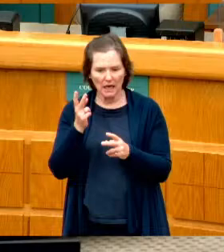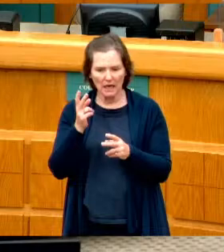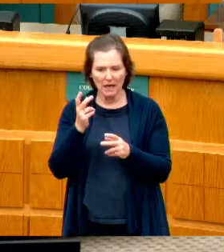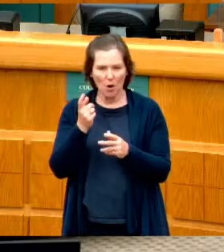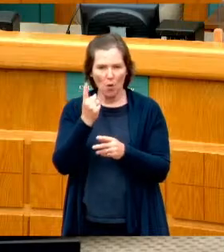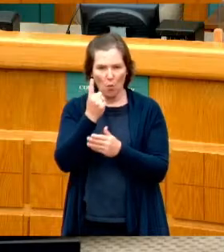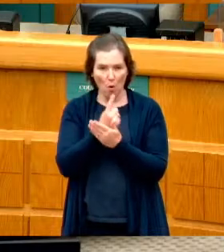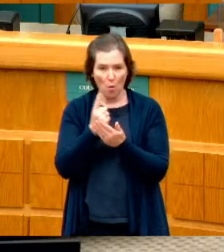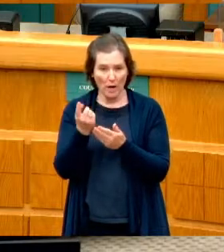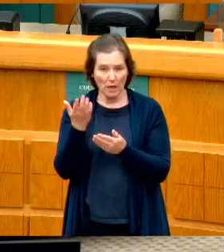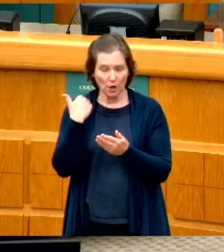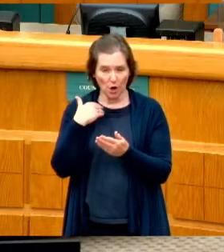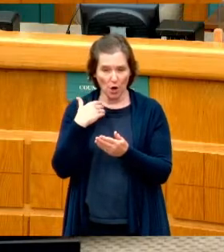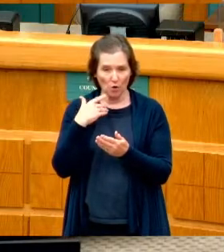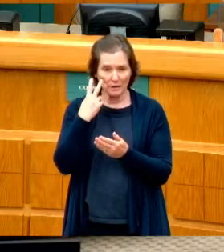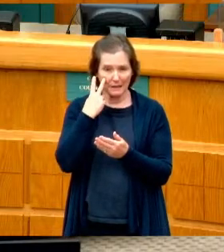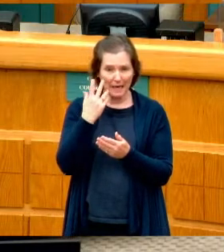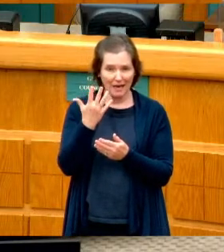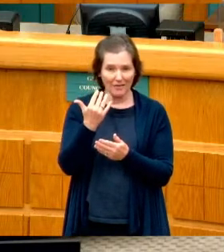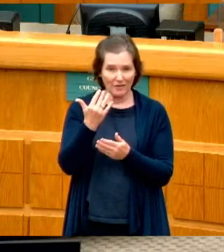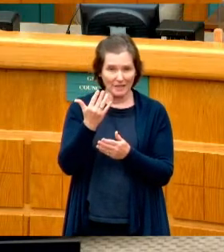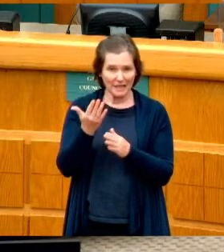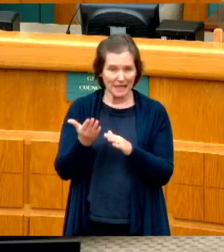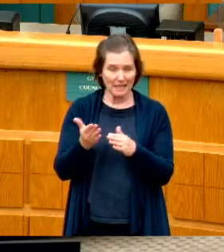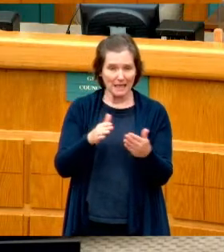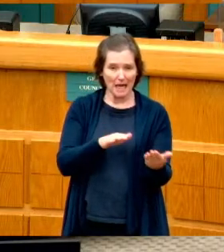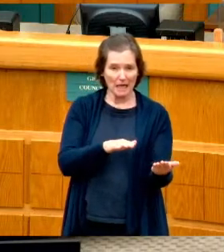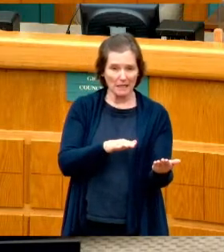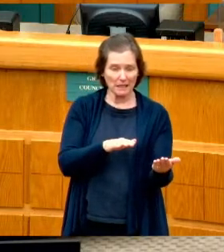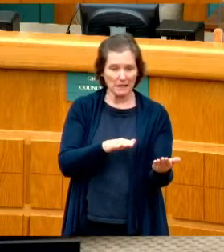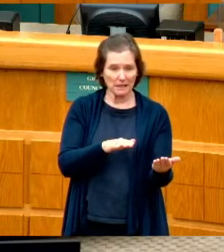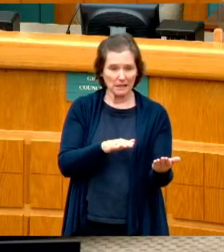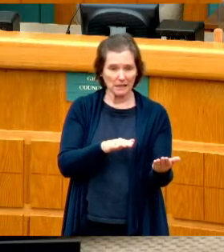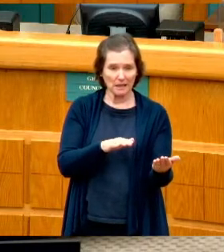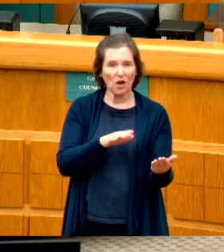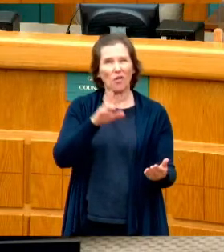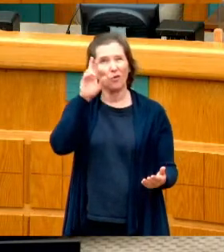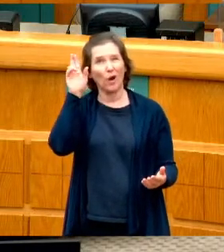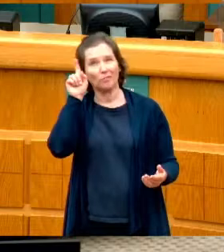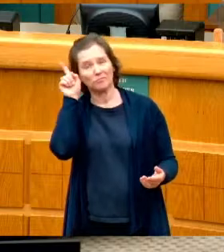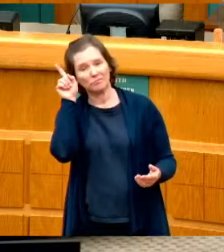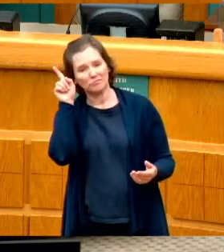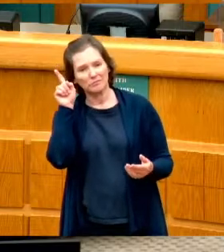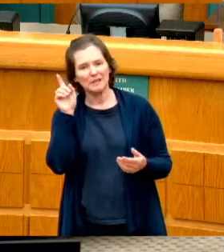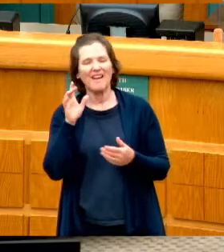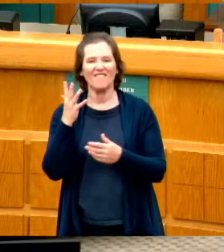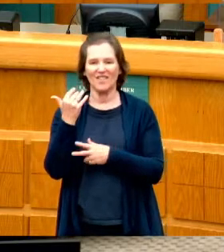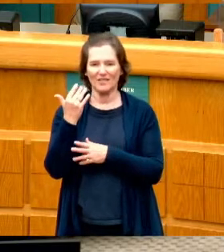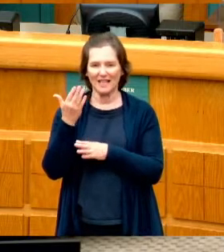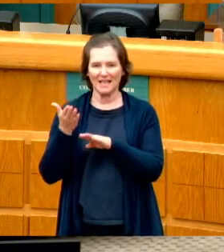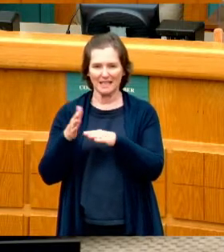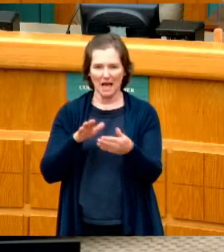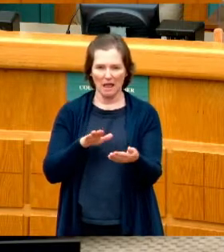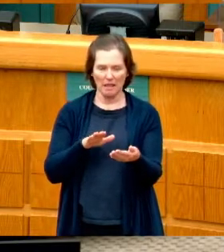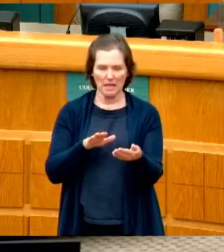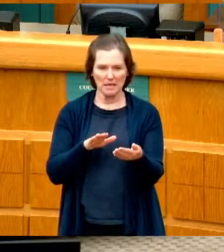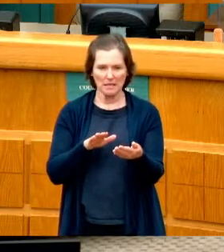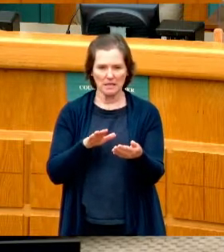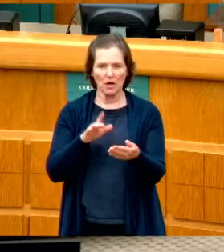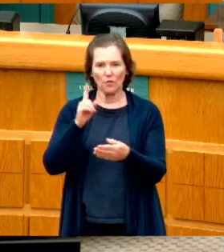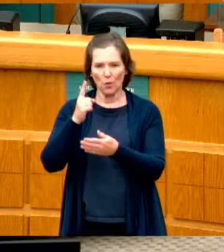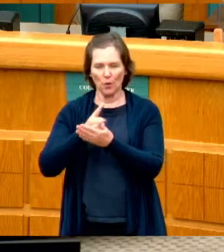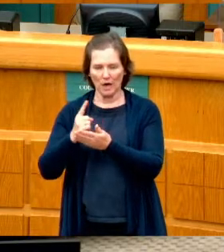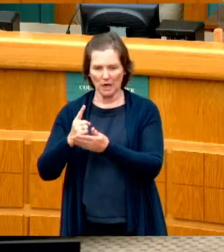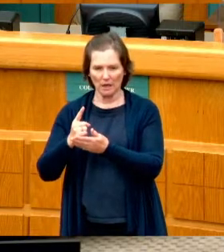the 2nd, you see 15 deaths for that first week on the far right of the slide. And for this past week, we've